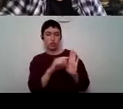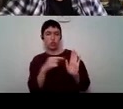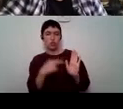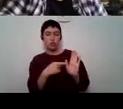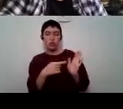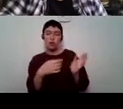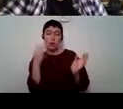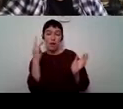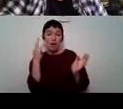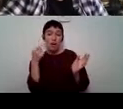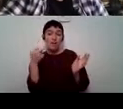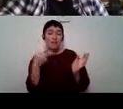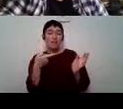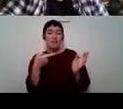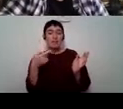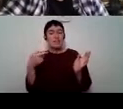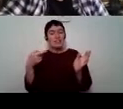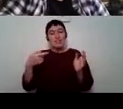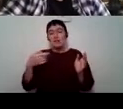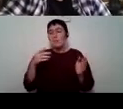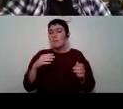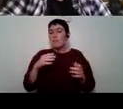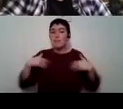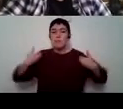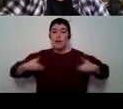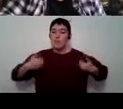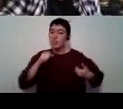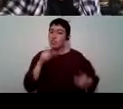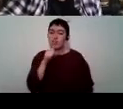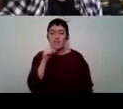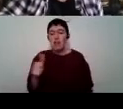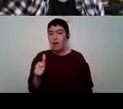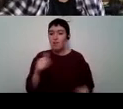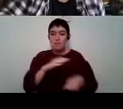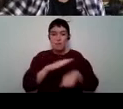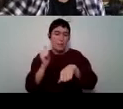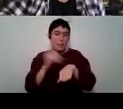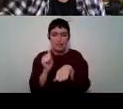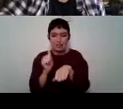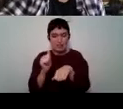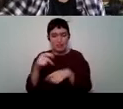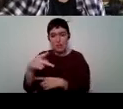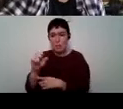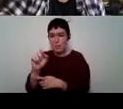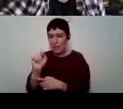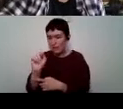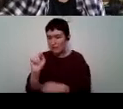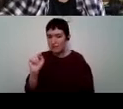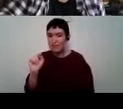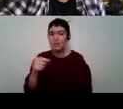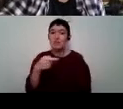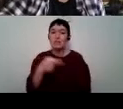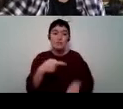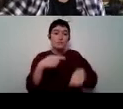used as pets ever. They're terrible pets. This monkey, that face looks like I'm smiling. I am terrified. I